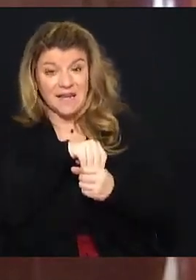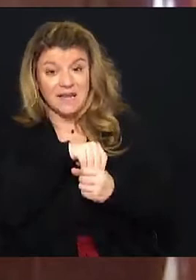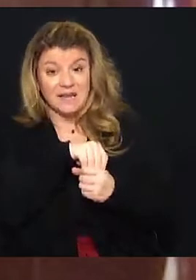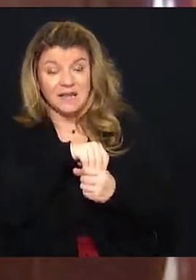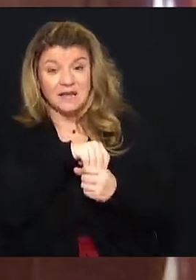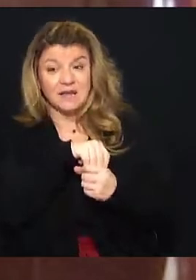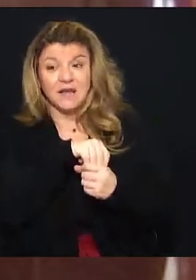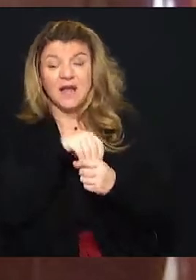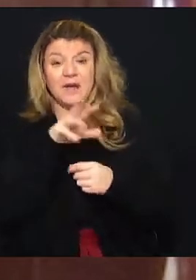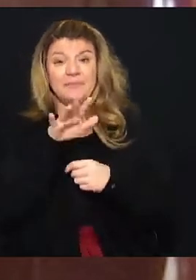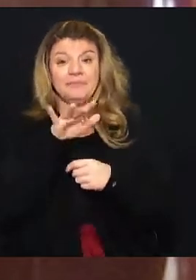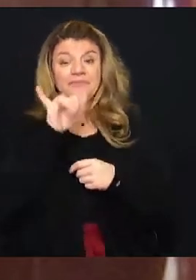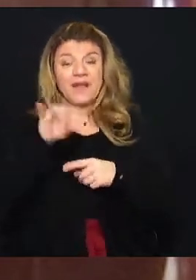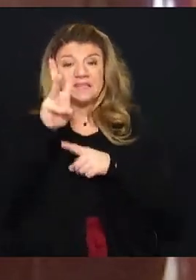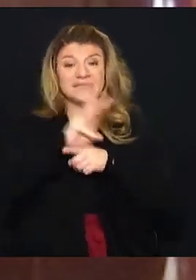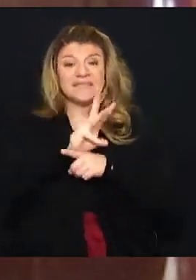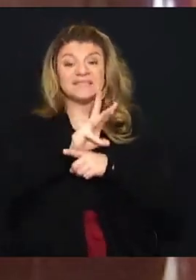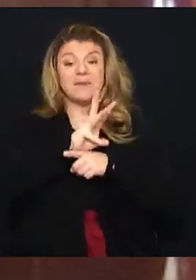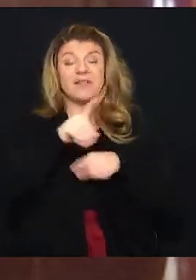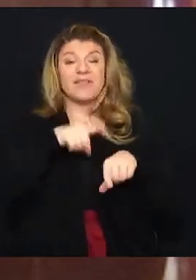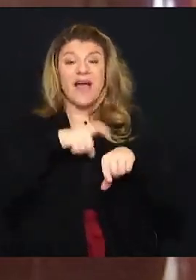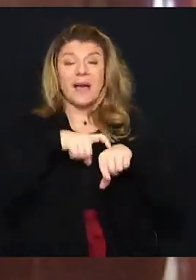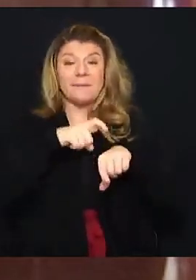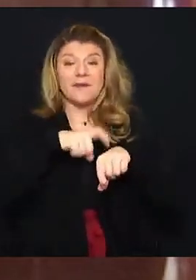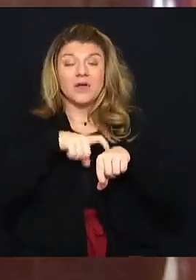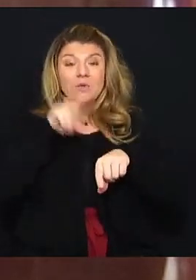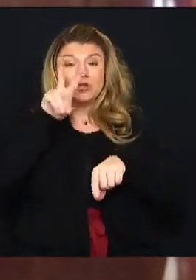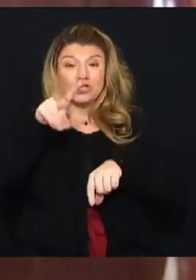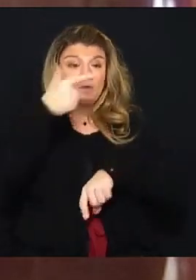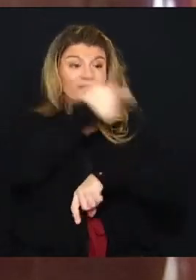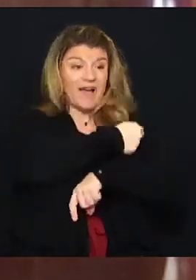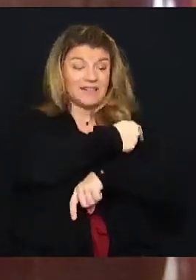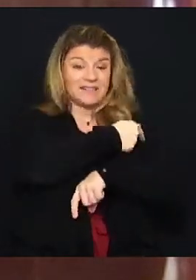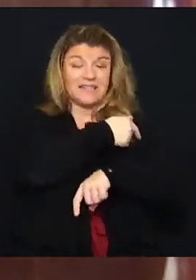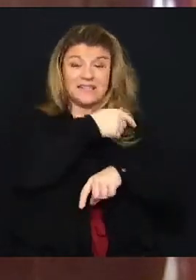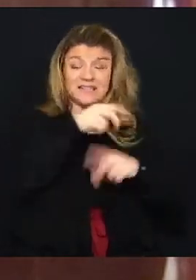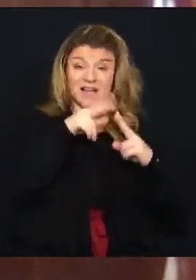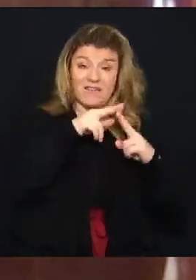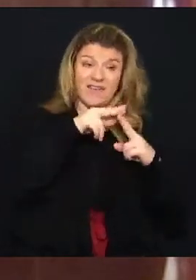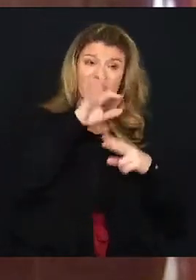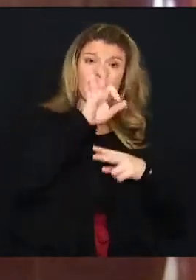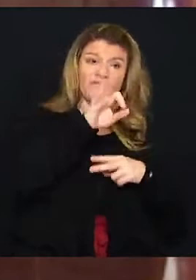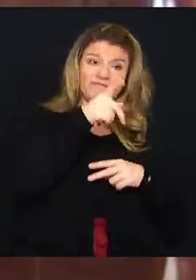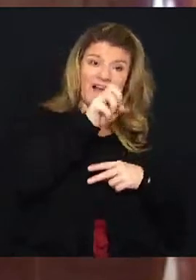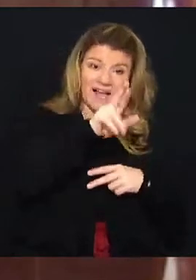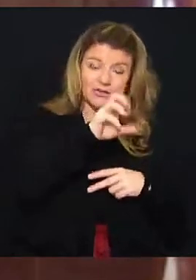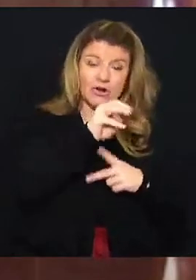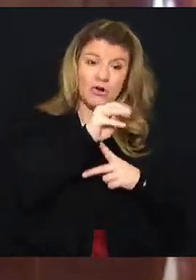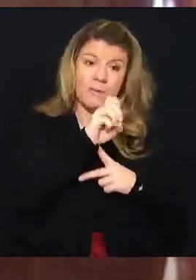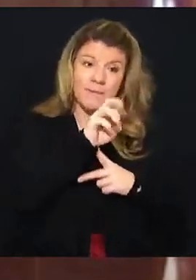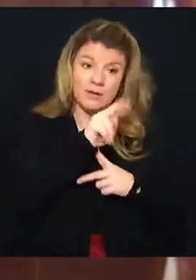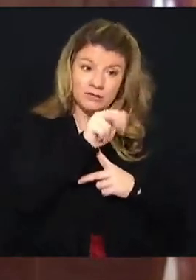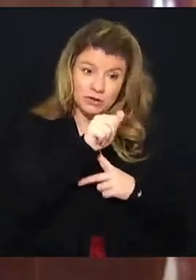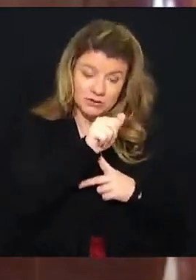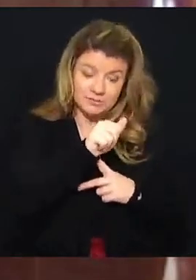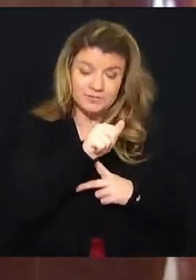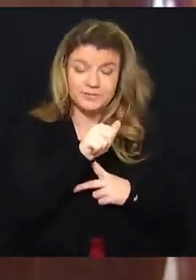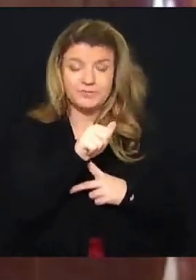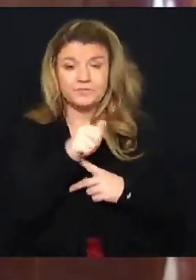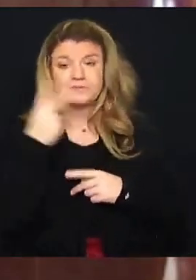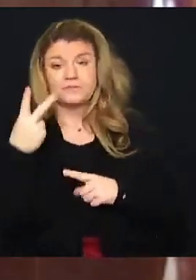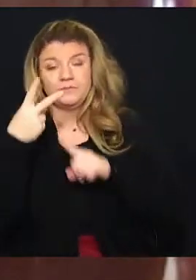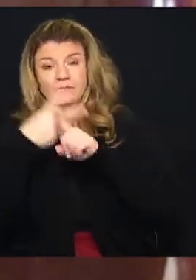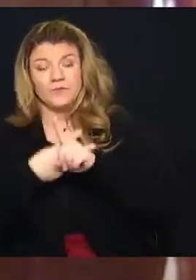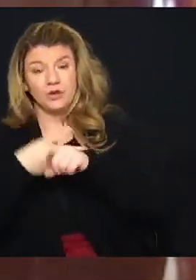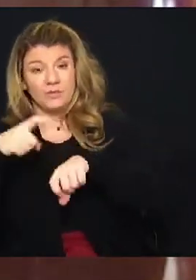within the 6-month window with two vaccines of Pfizer and Moderna, or within the